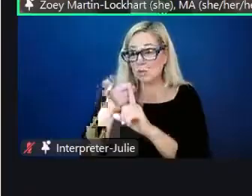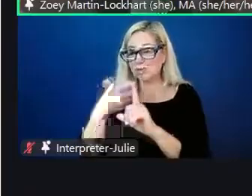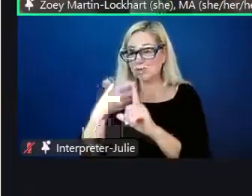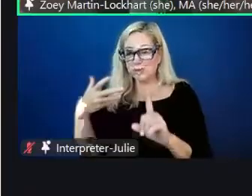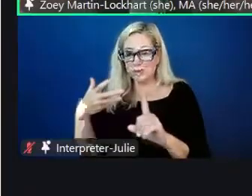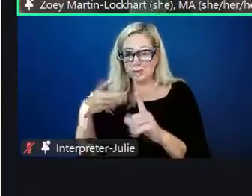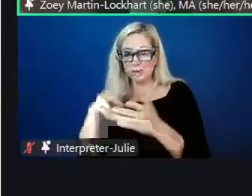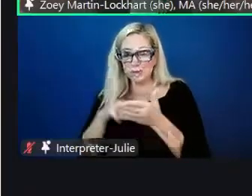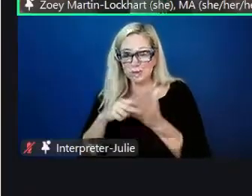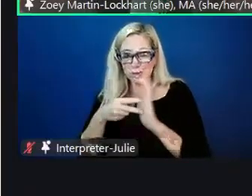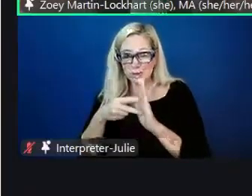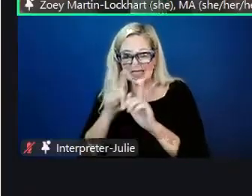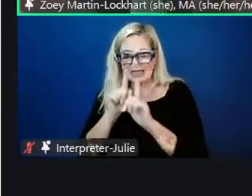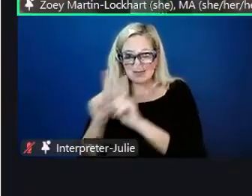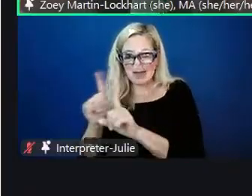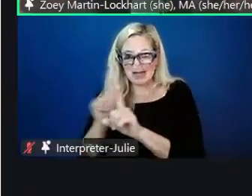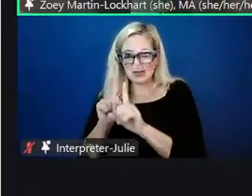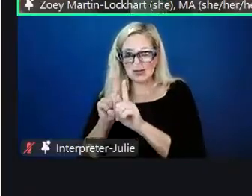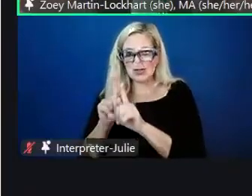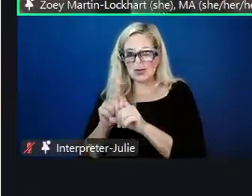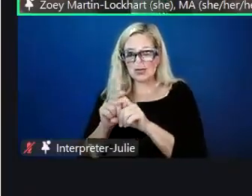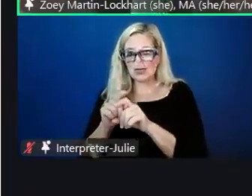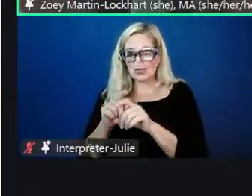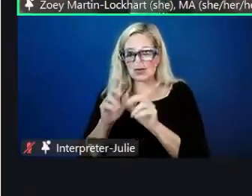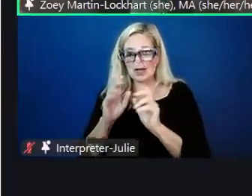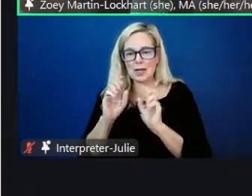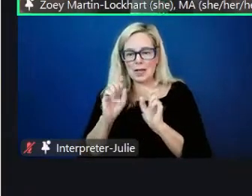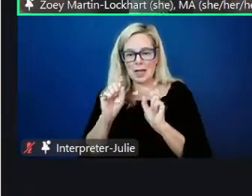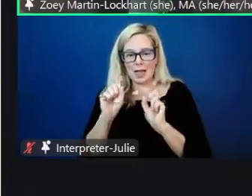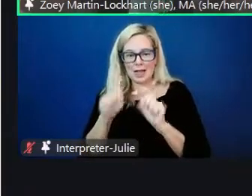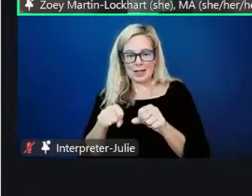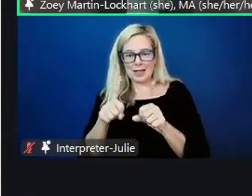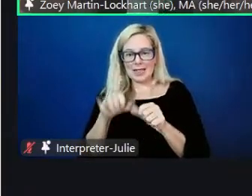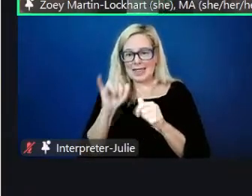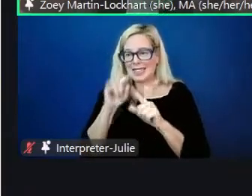little interstitial exchanges are themselves a form of it.